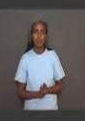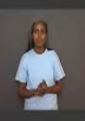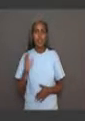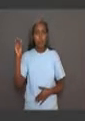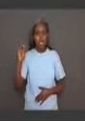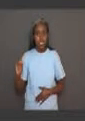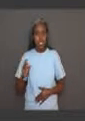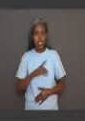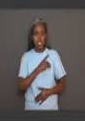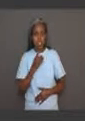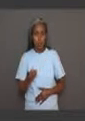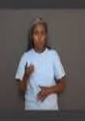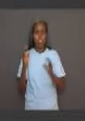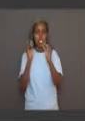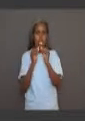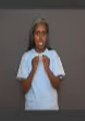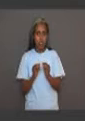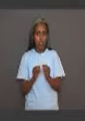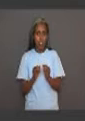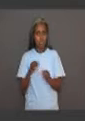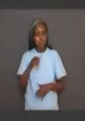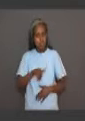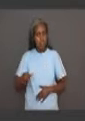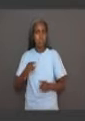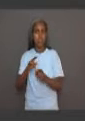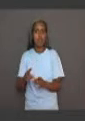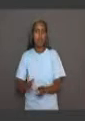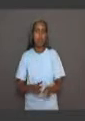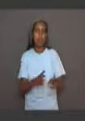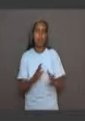Percentage loss is calculated in the same manner.